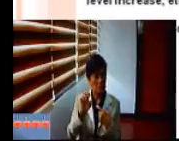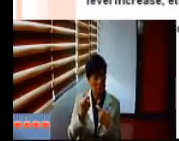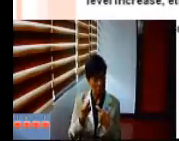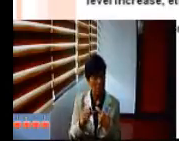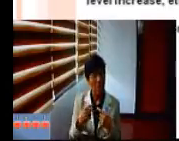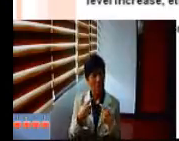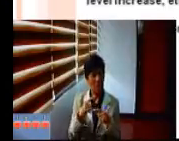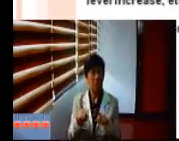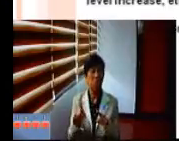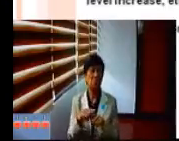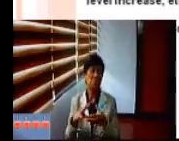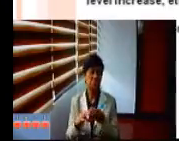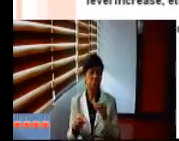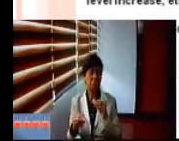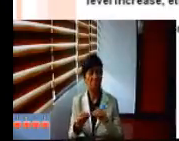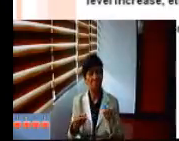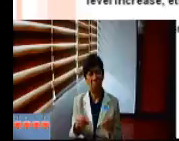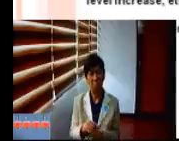iba-ibang kwento.